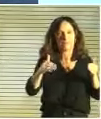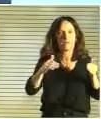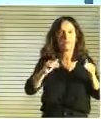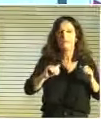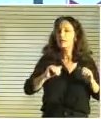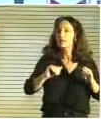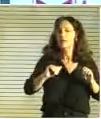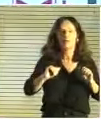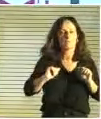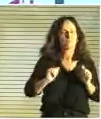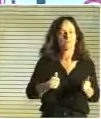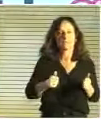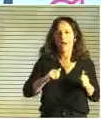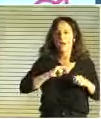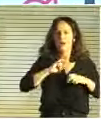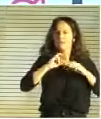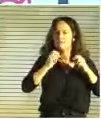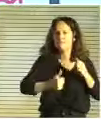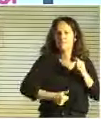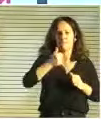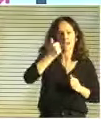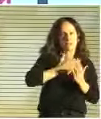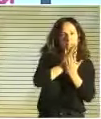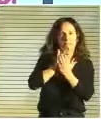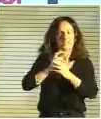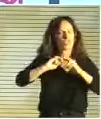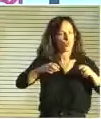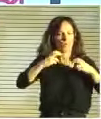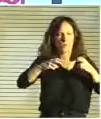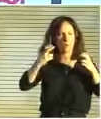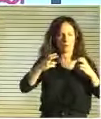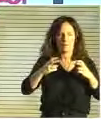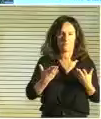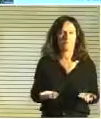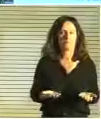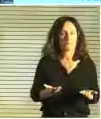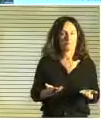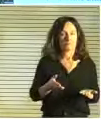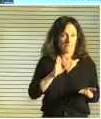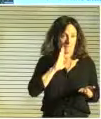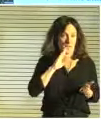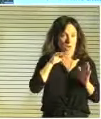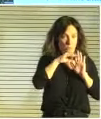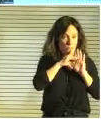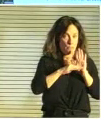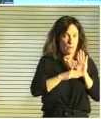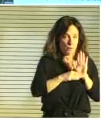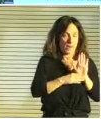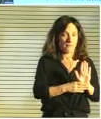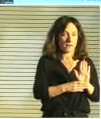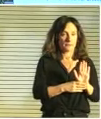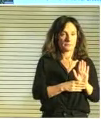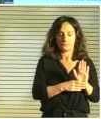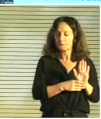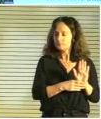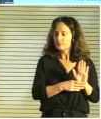Fork, exactly going in the same direction. It's with TUI Foundation, where we invested in local farmers and